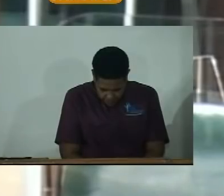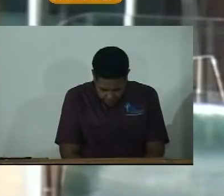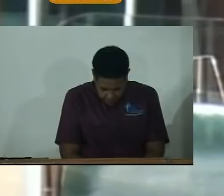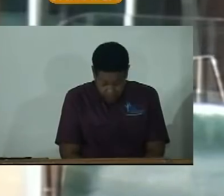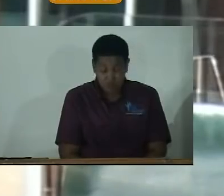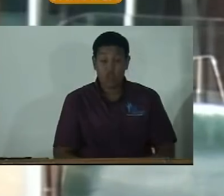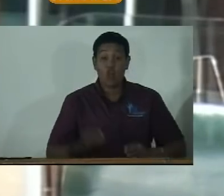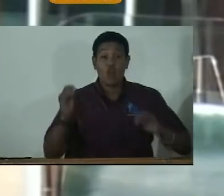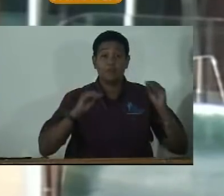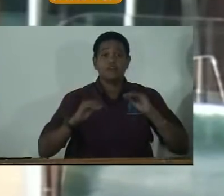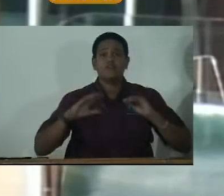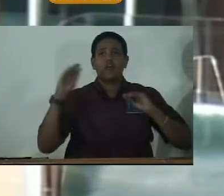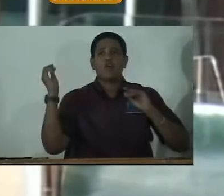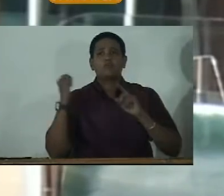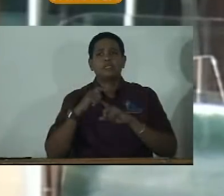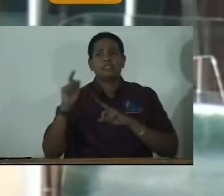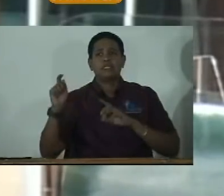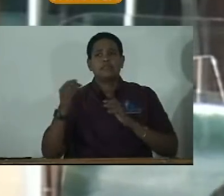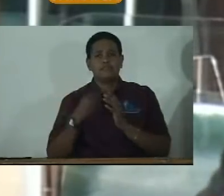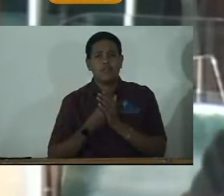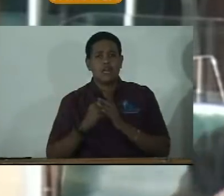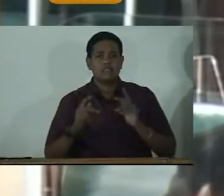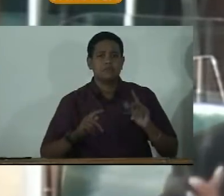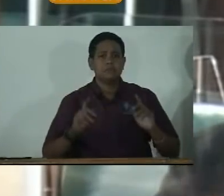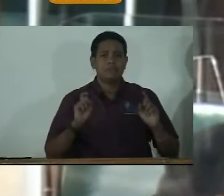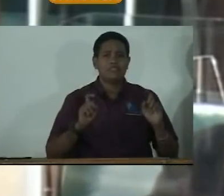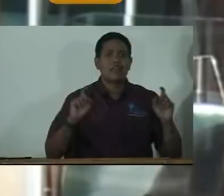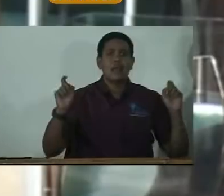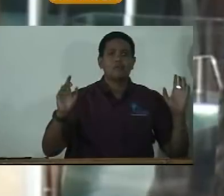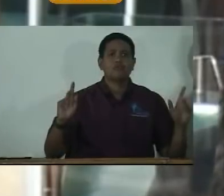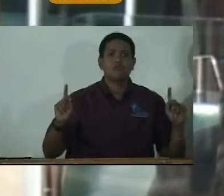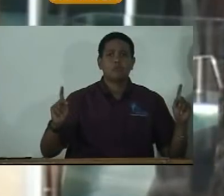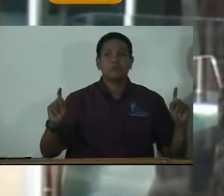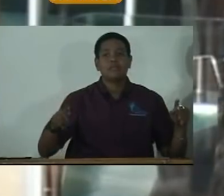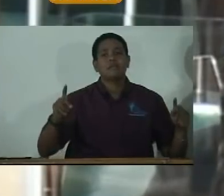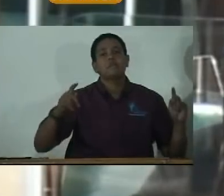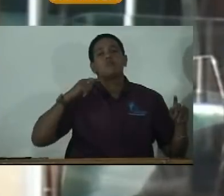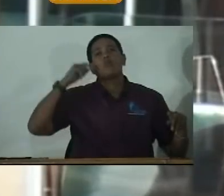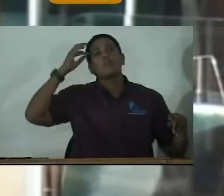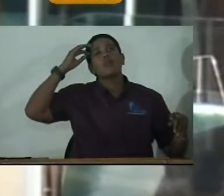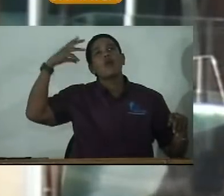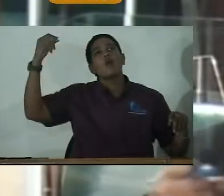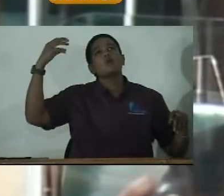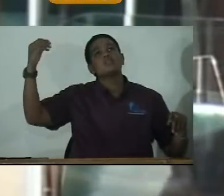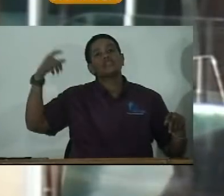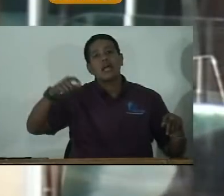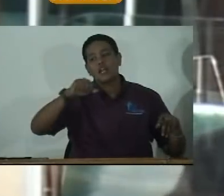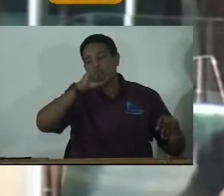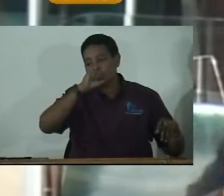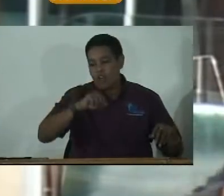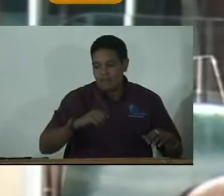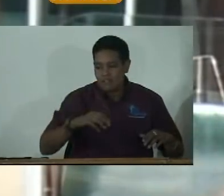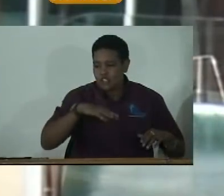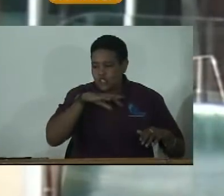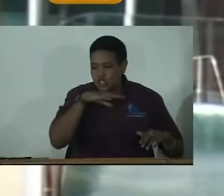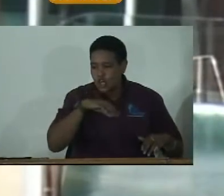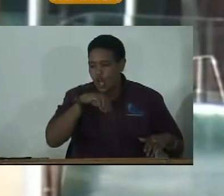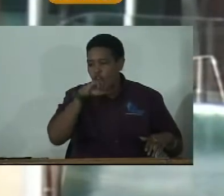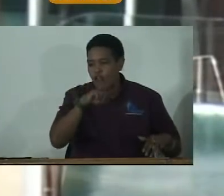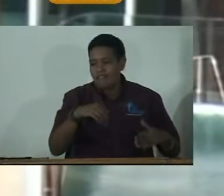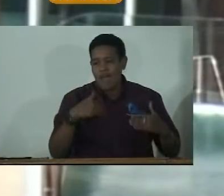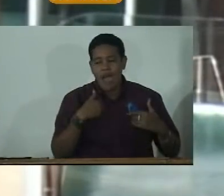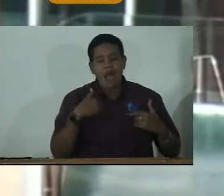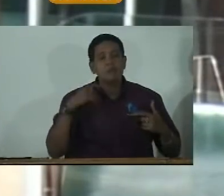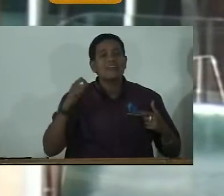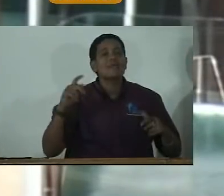you need professionals who are thinking outside of just the industry, the love of the dirt and the animals. Outside of that, you will